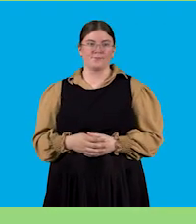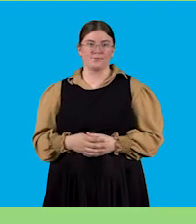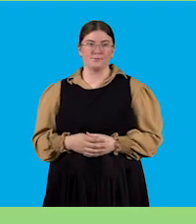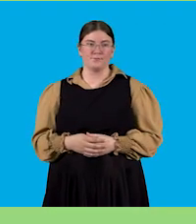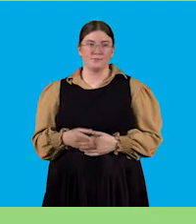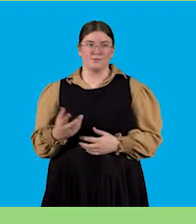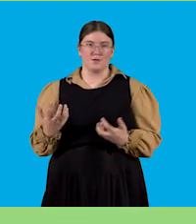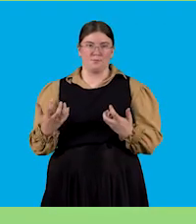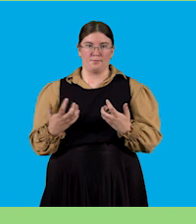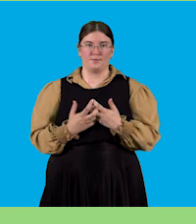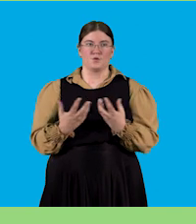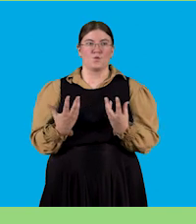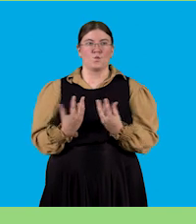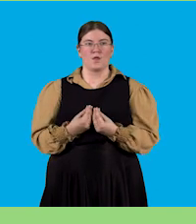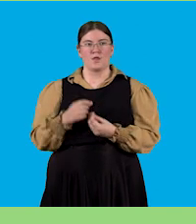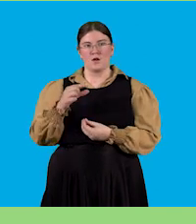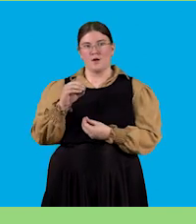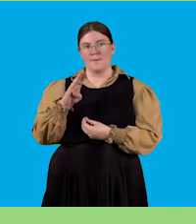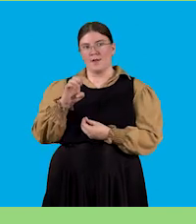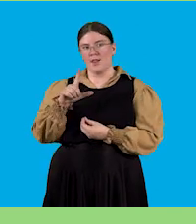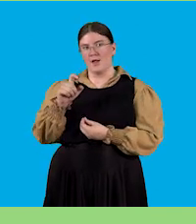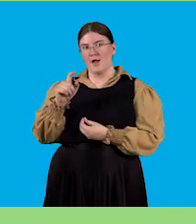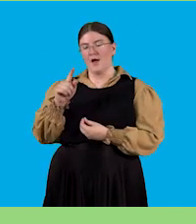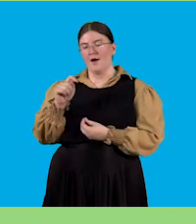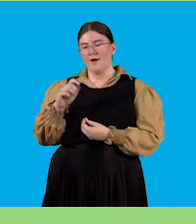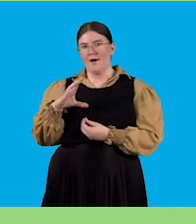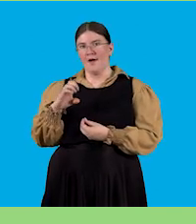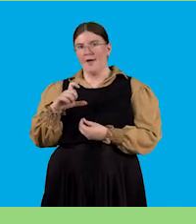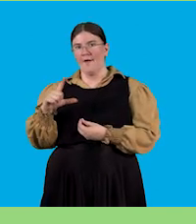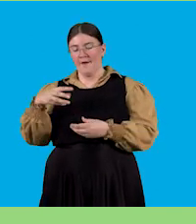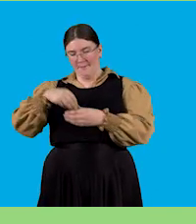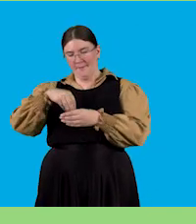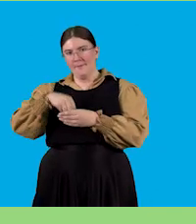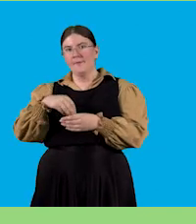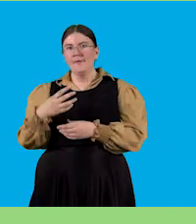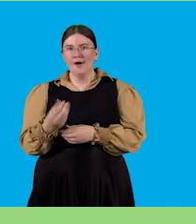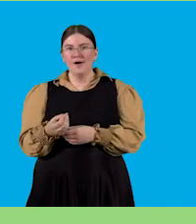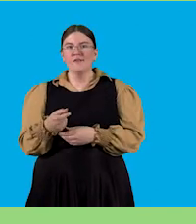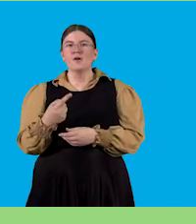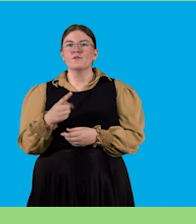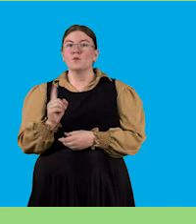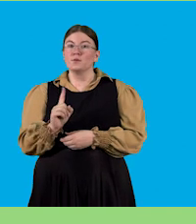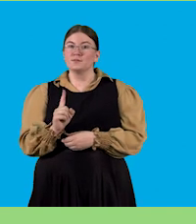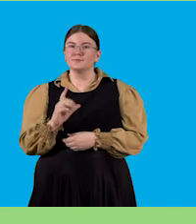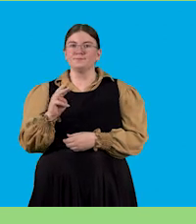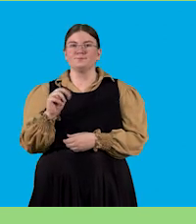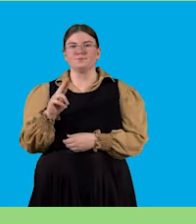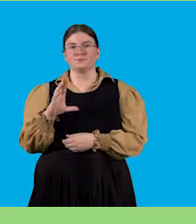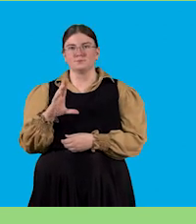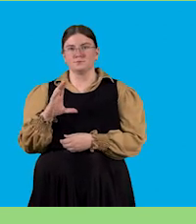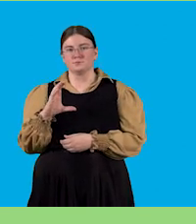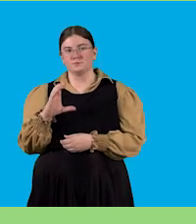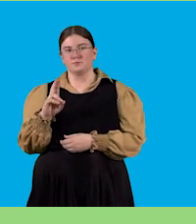They are lined with goblet cells. By now we know that the goblet cells secrete mucus. And something to